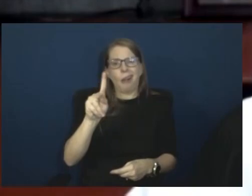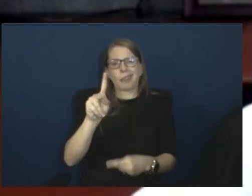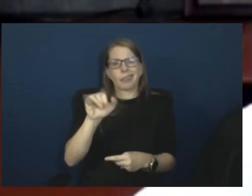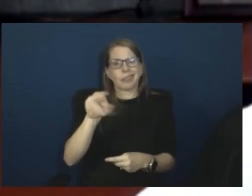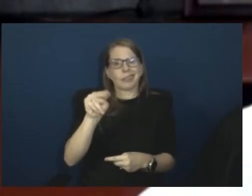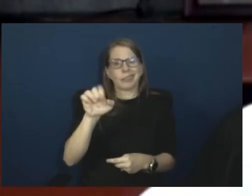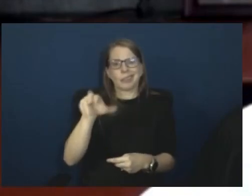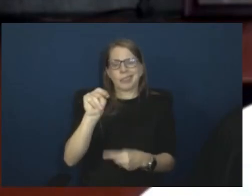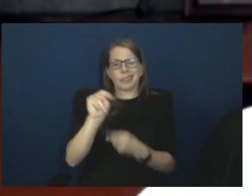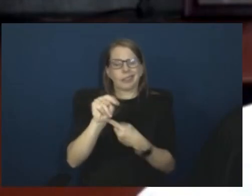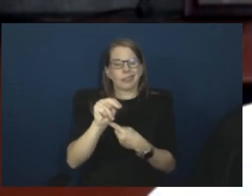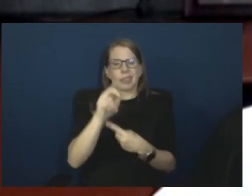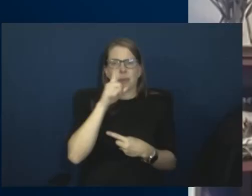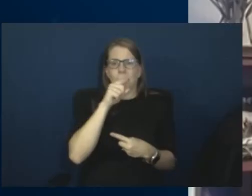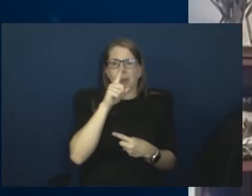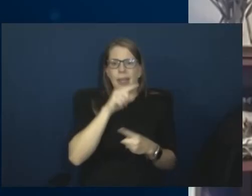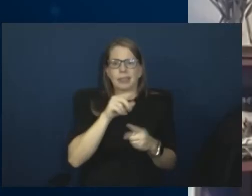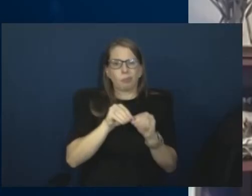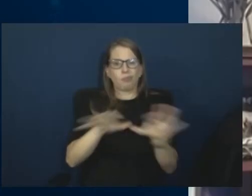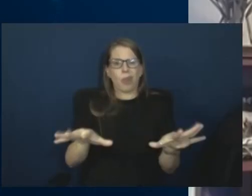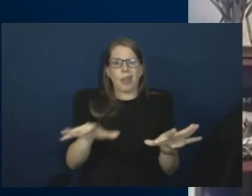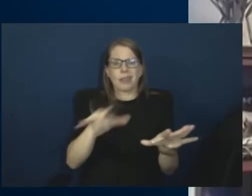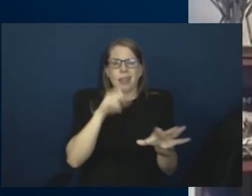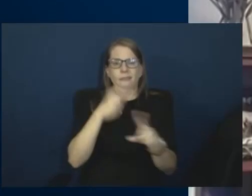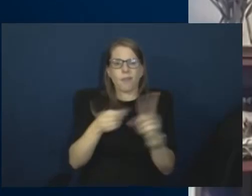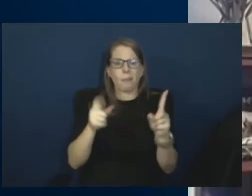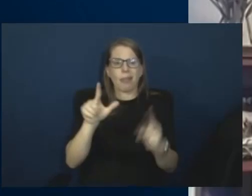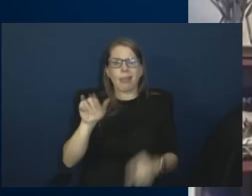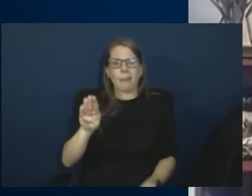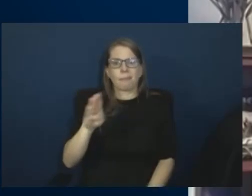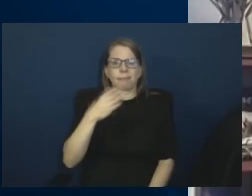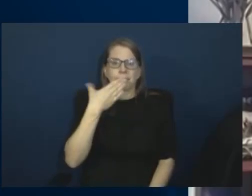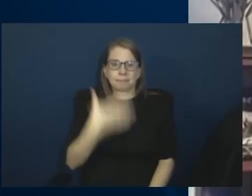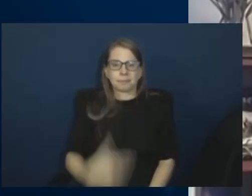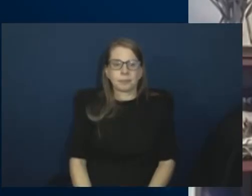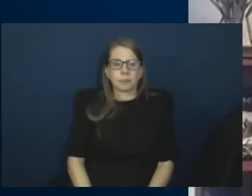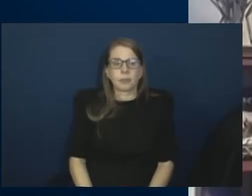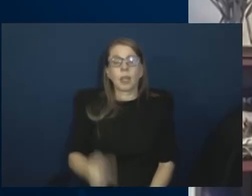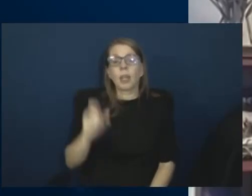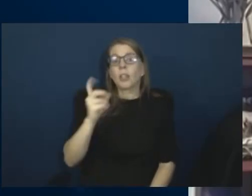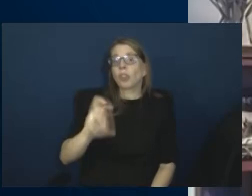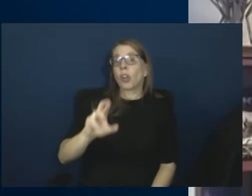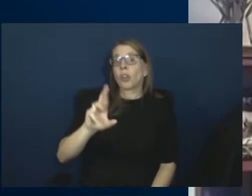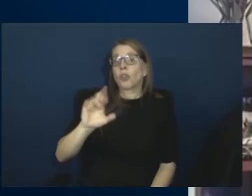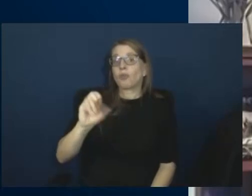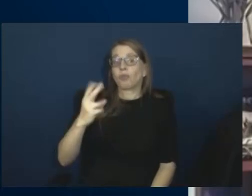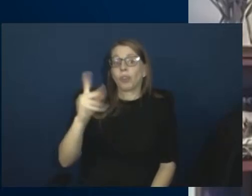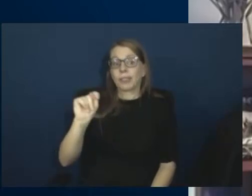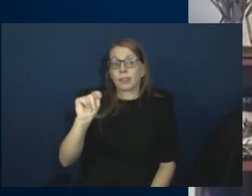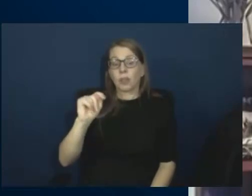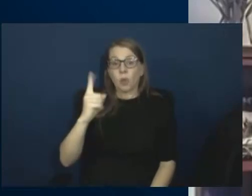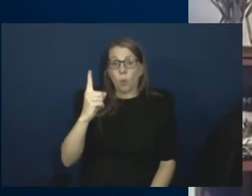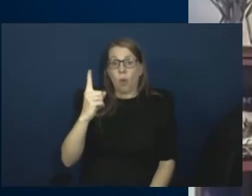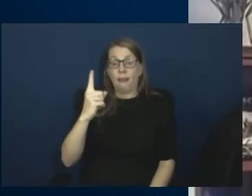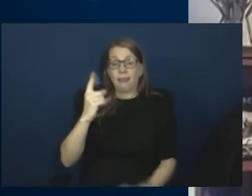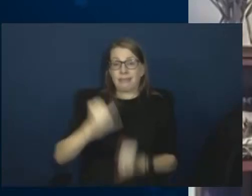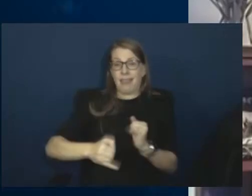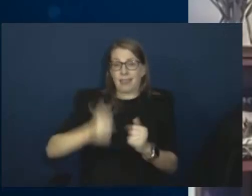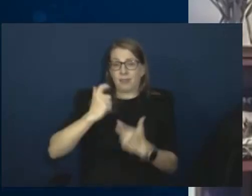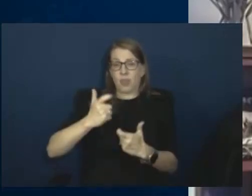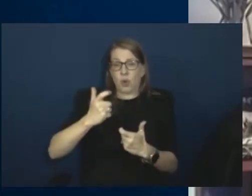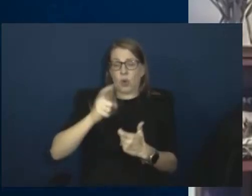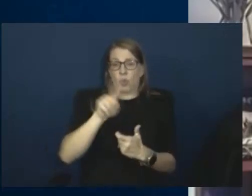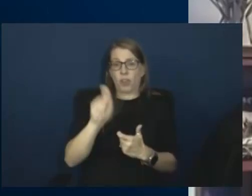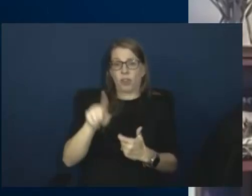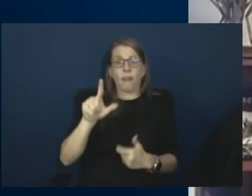rodent species, etc. Thank you. Dr. Richt, I have one last viewer question for you. It comes from Lori.